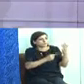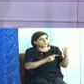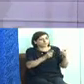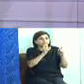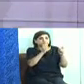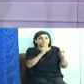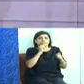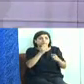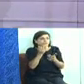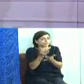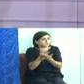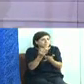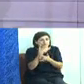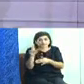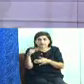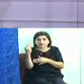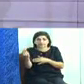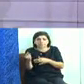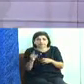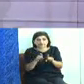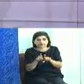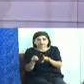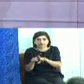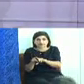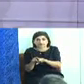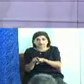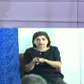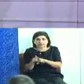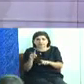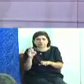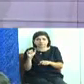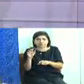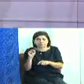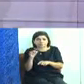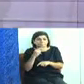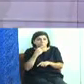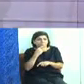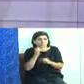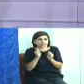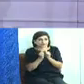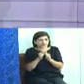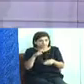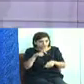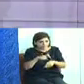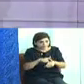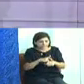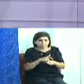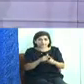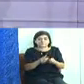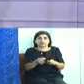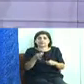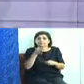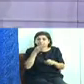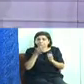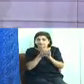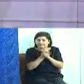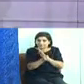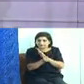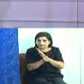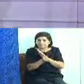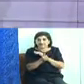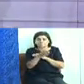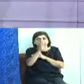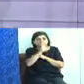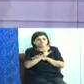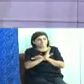Just in finances, but as Dean said, with our time and our talents, and yes, God, as